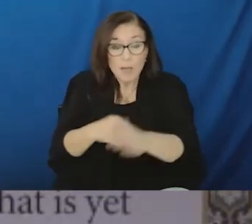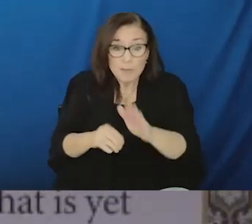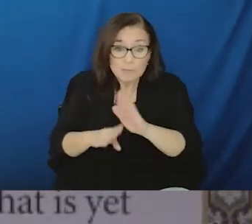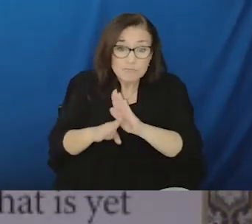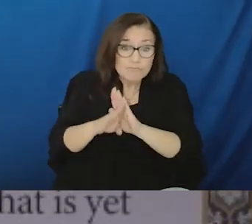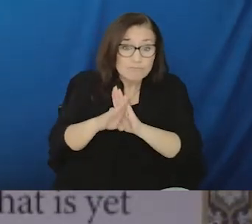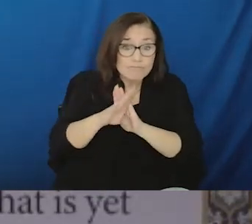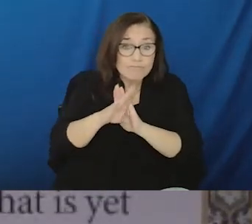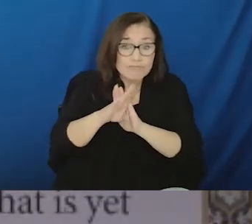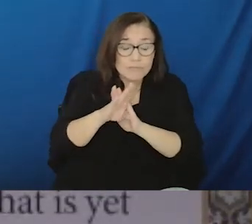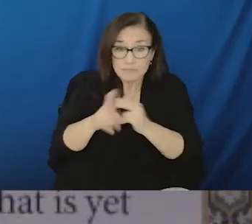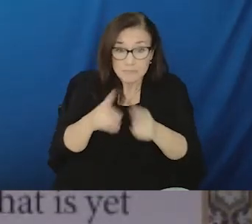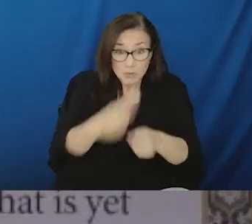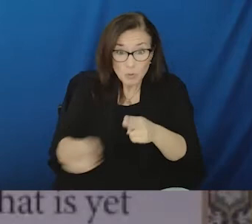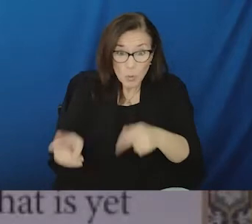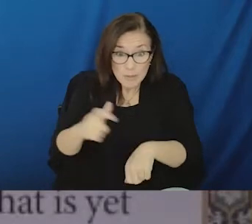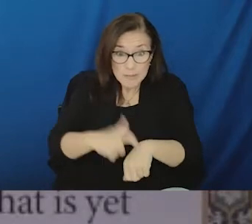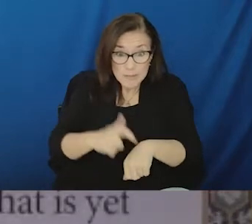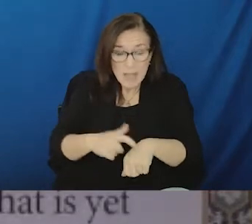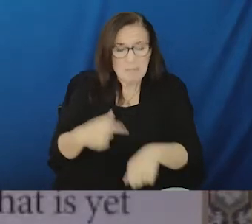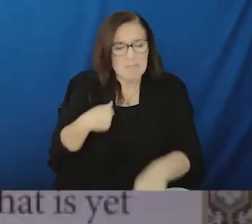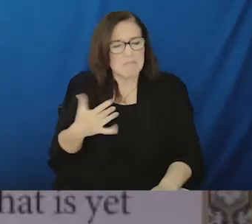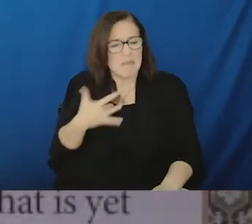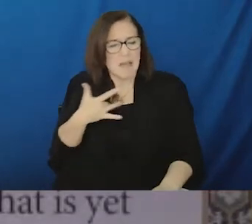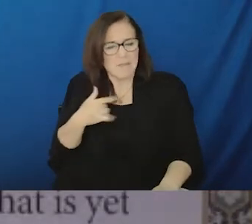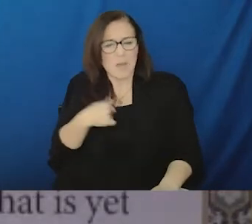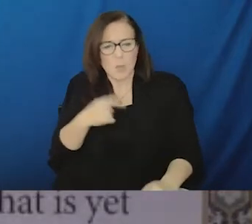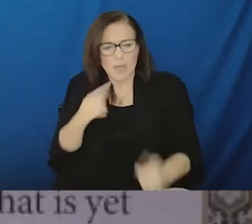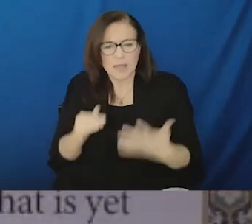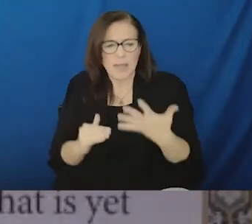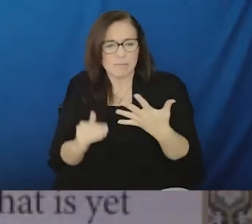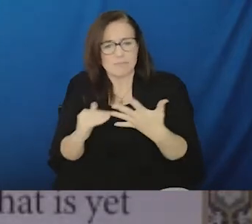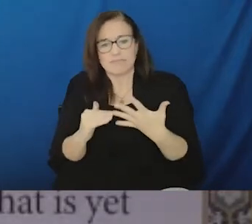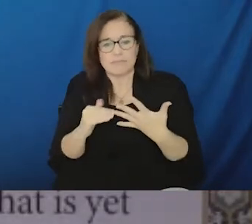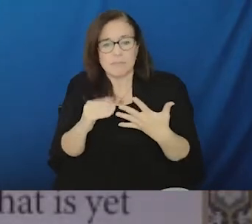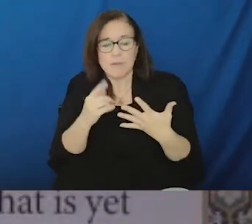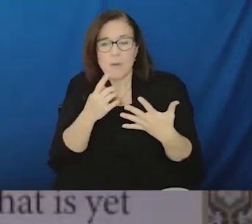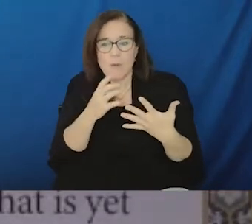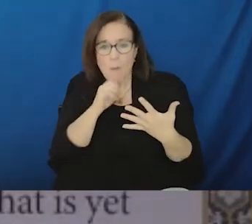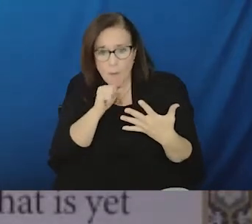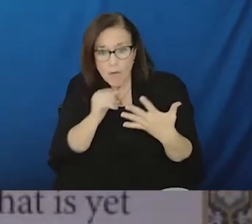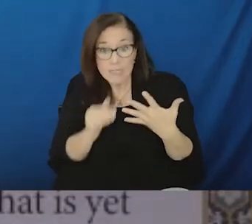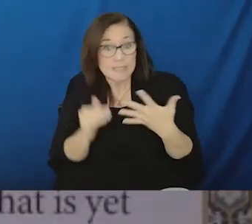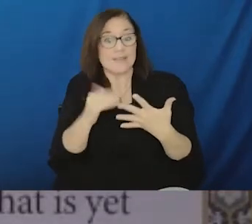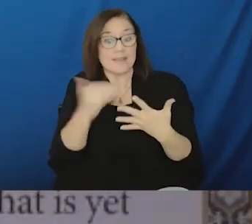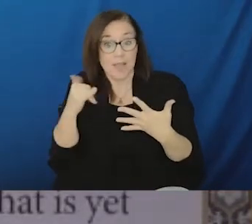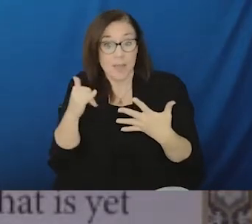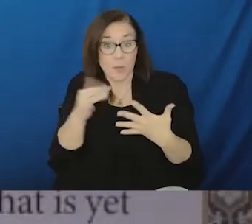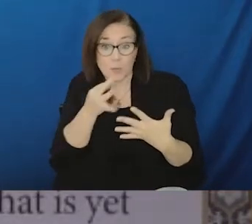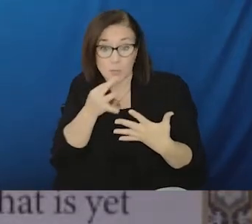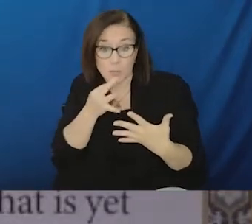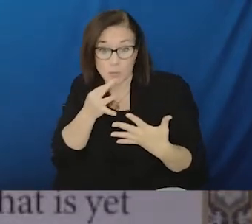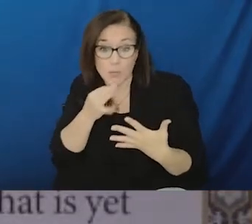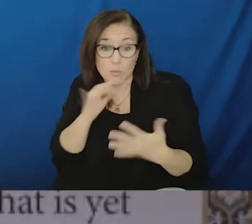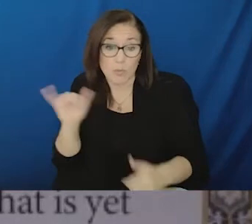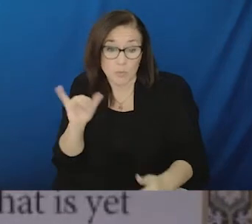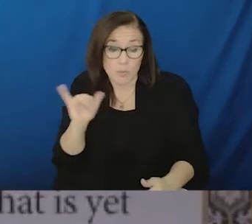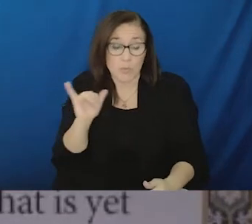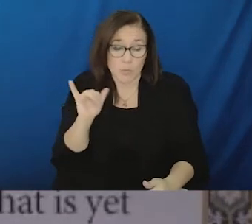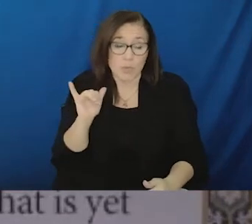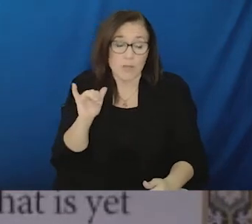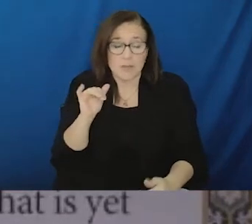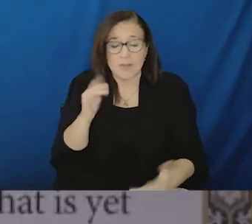that I want to believe we can go to orange and to yellow very soon in a matter of months, and therefore